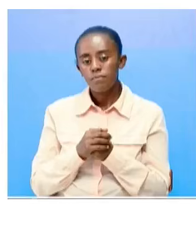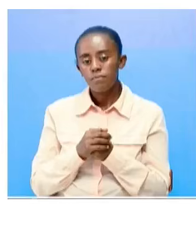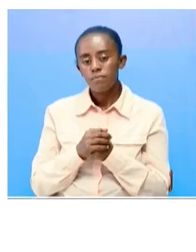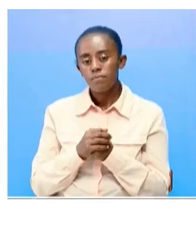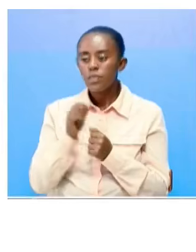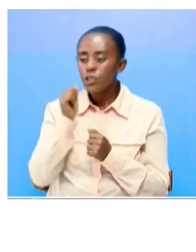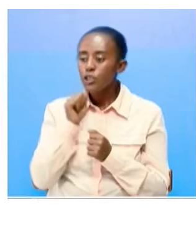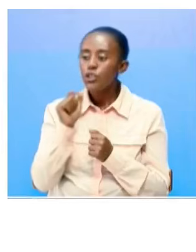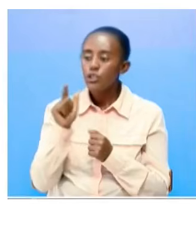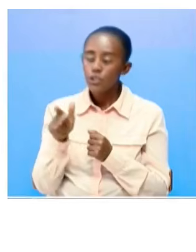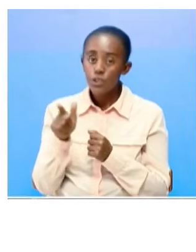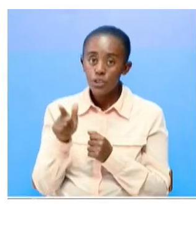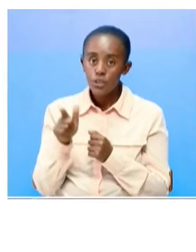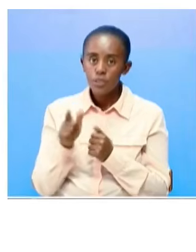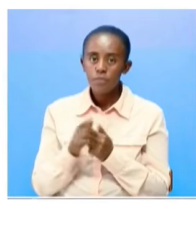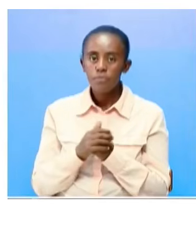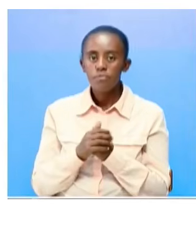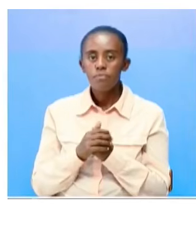She